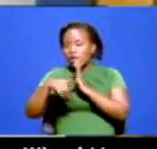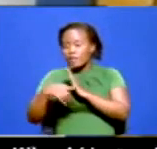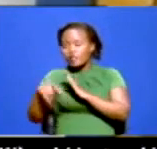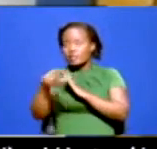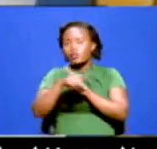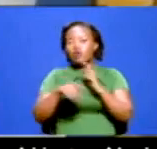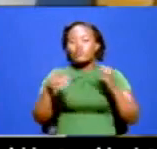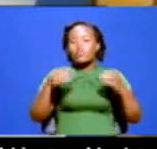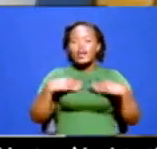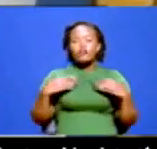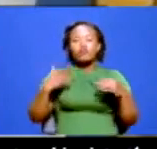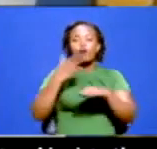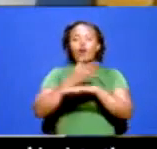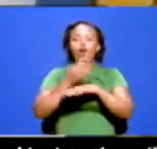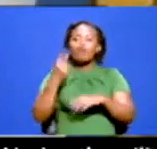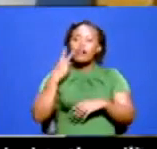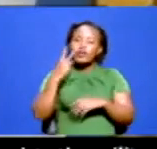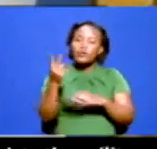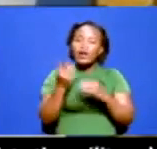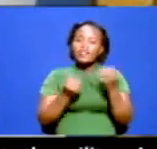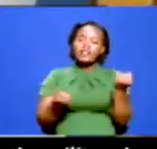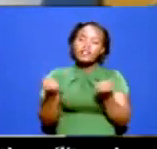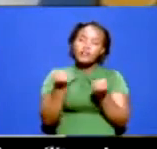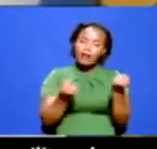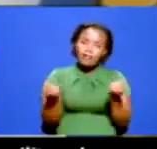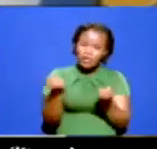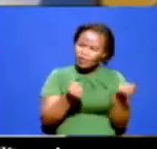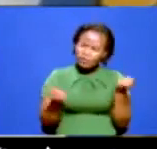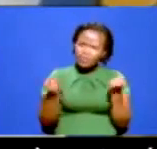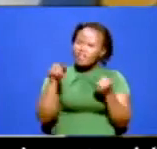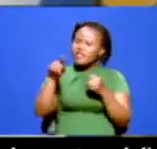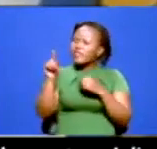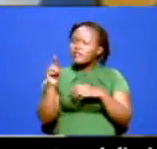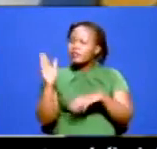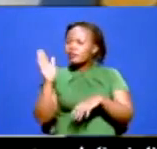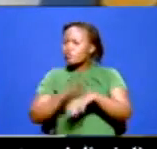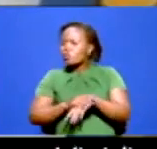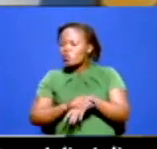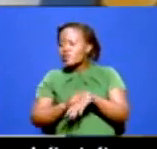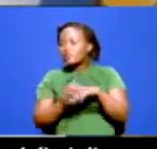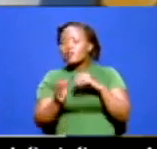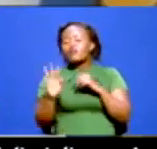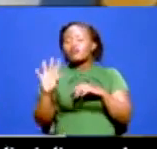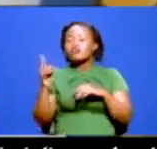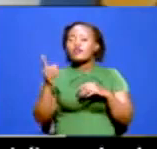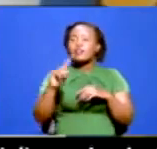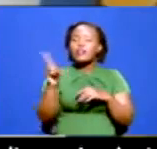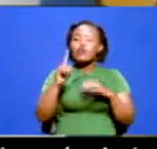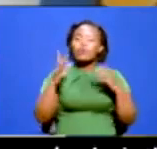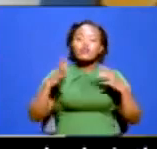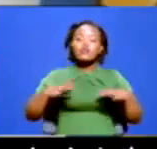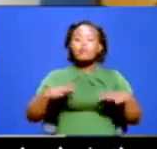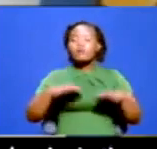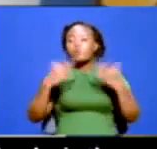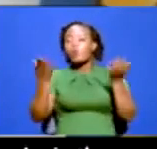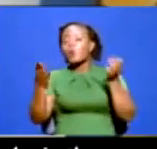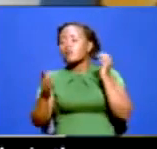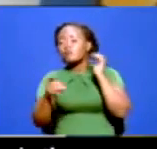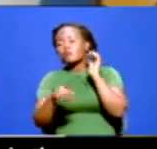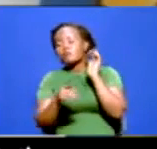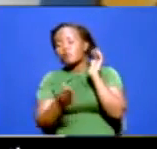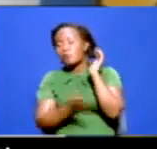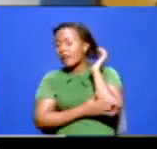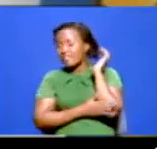over 200 vehicles for him. Now, is that good for the Nairobian or is it bad? It's good. I think it's